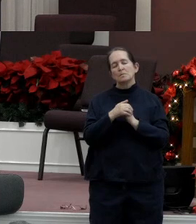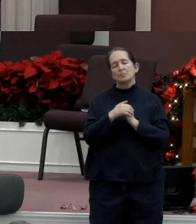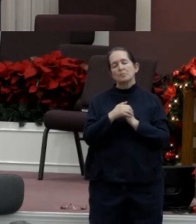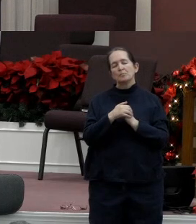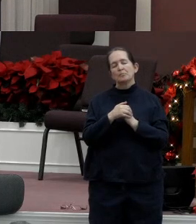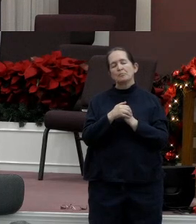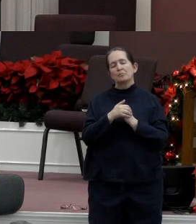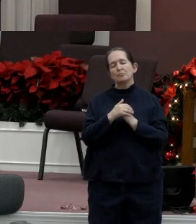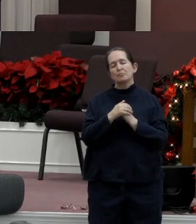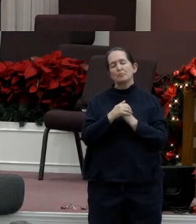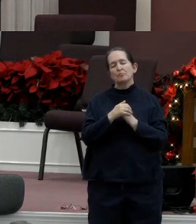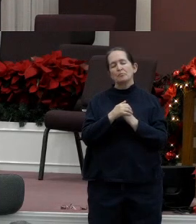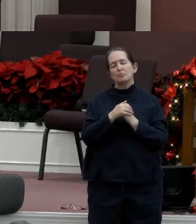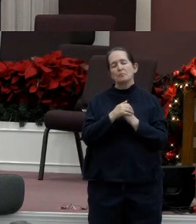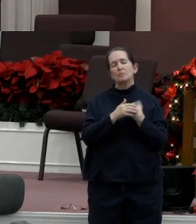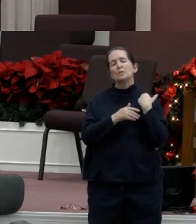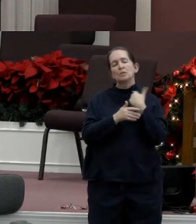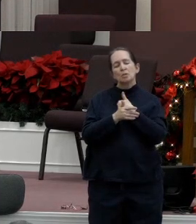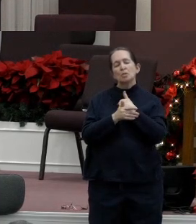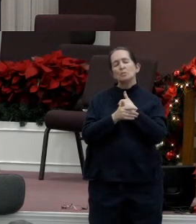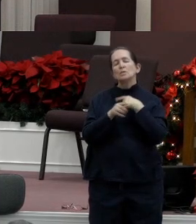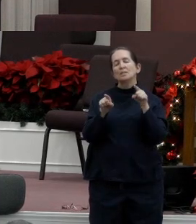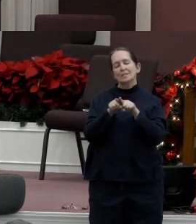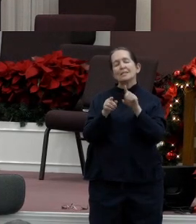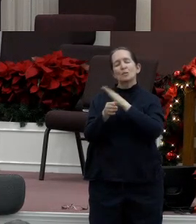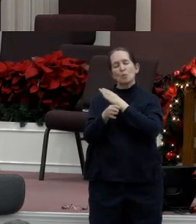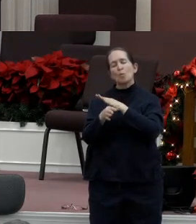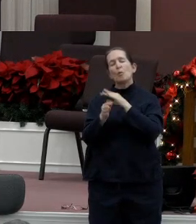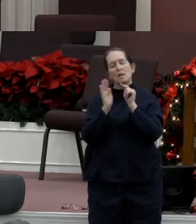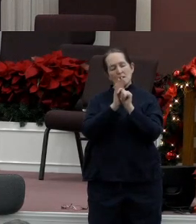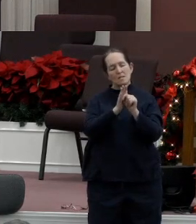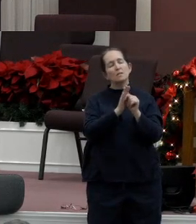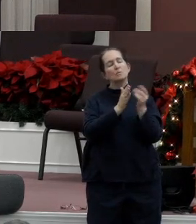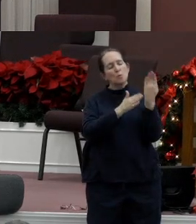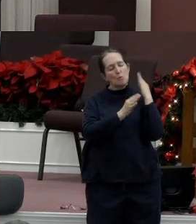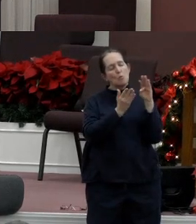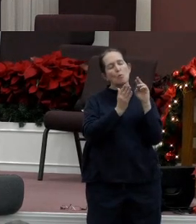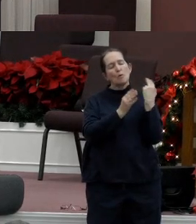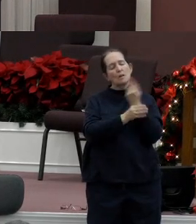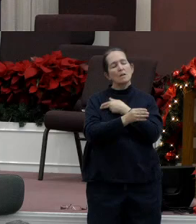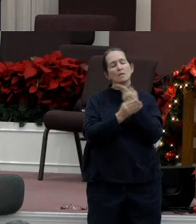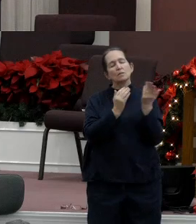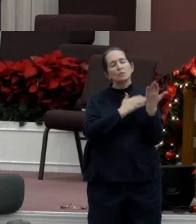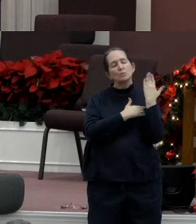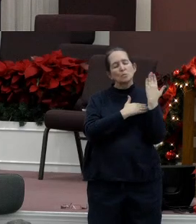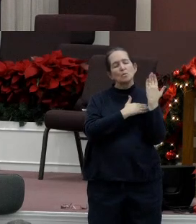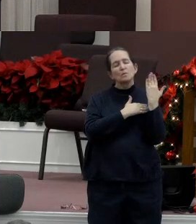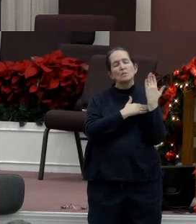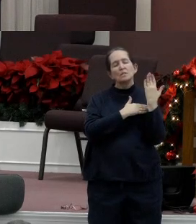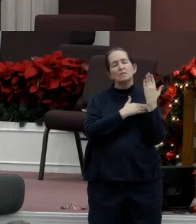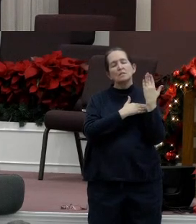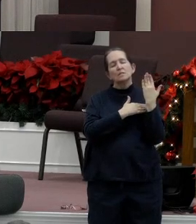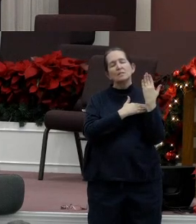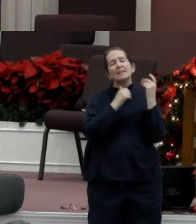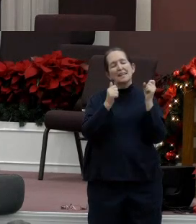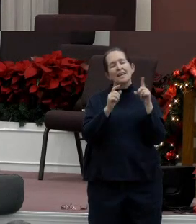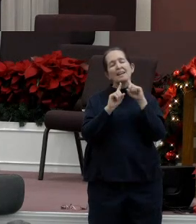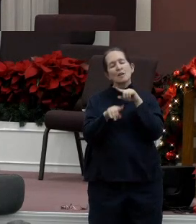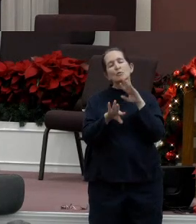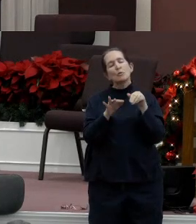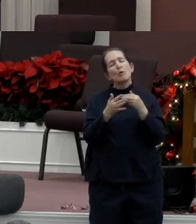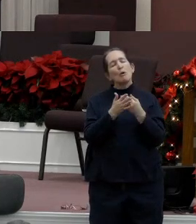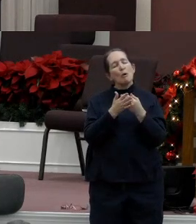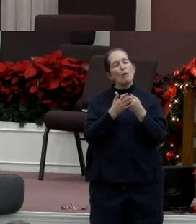That we, like the choir has testified before us this morning, might be able to answer all of those